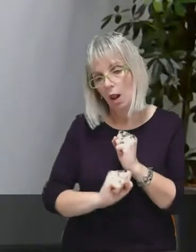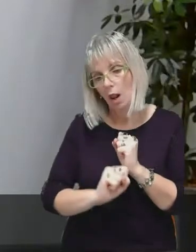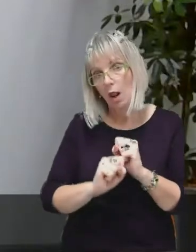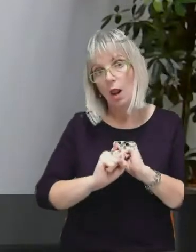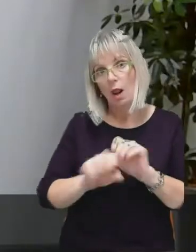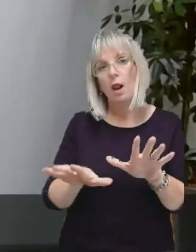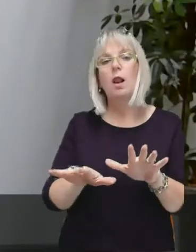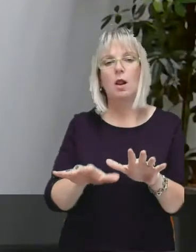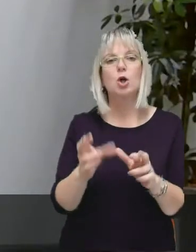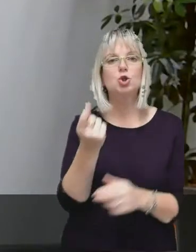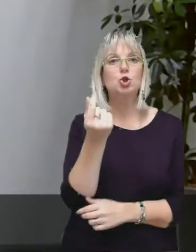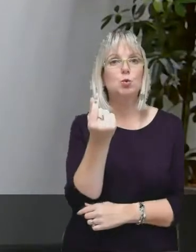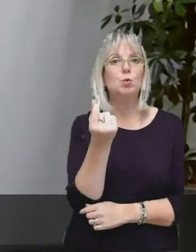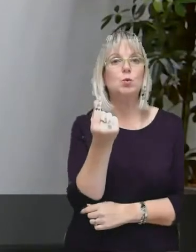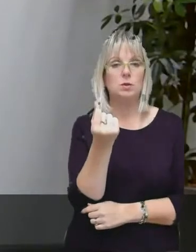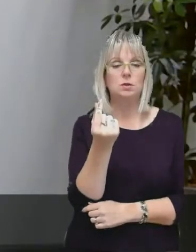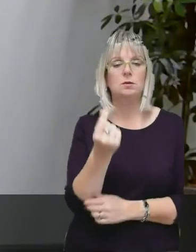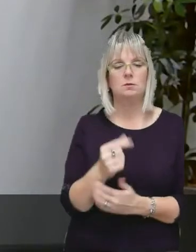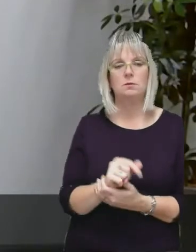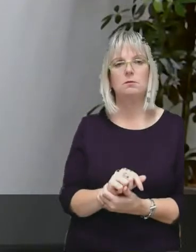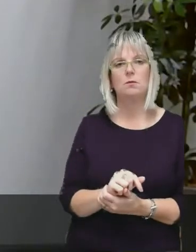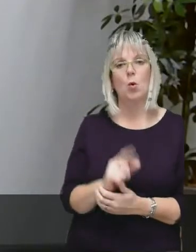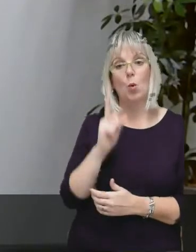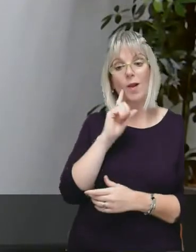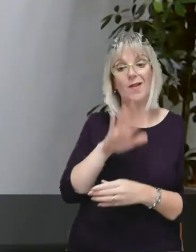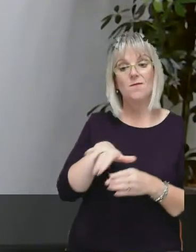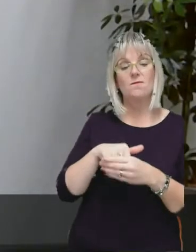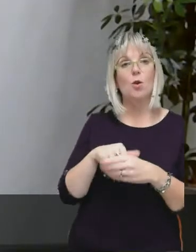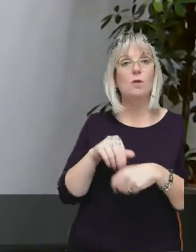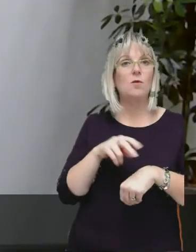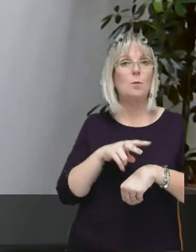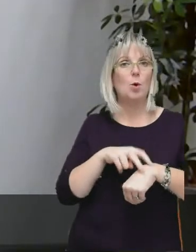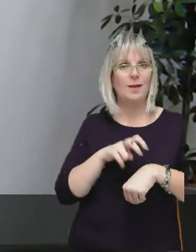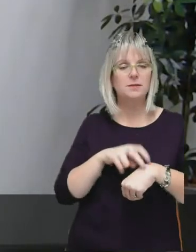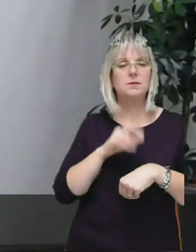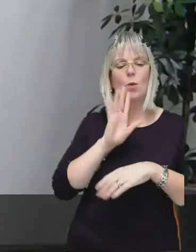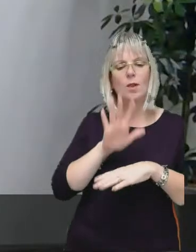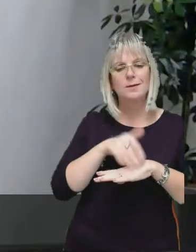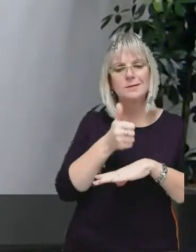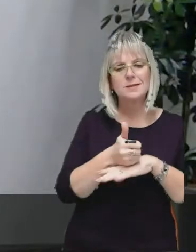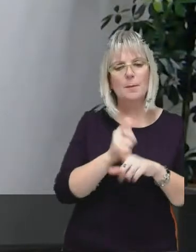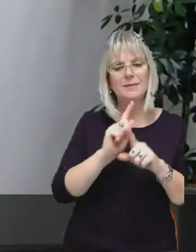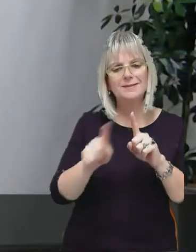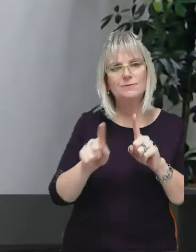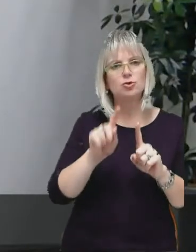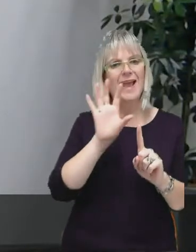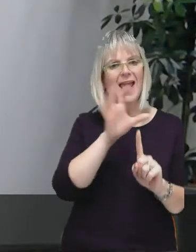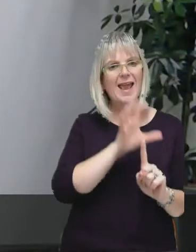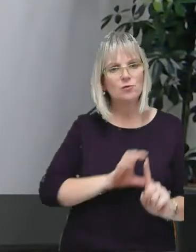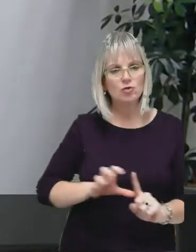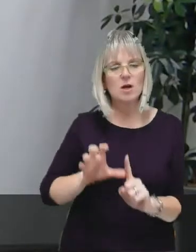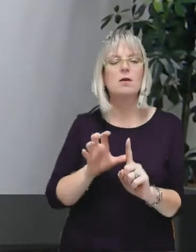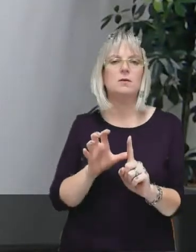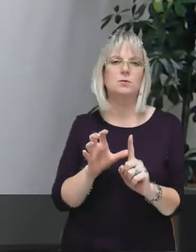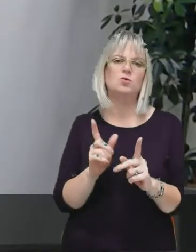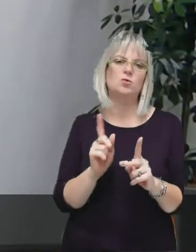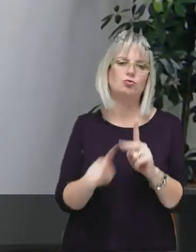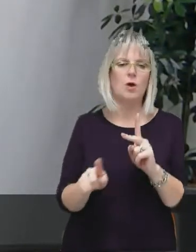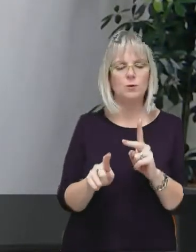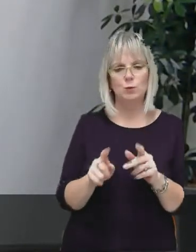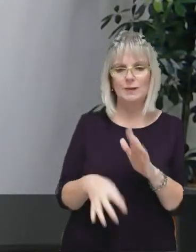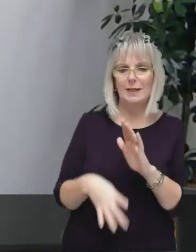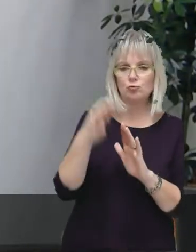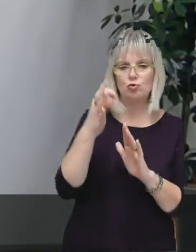police and will set out in a number of areas the things that need to happen to try and improve the trust and confidence. I'll give you some examples of the things we're looking at,